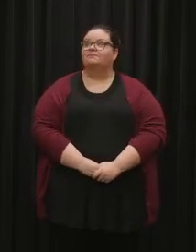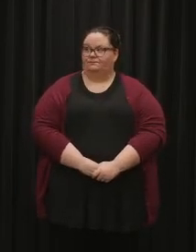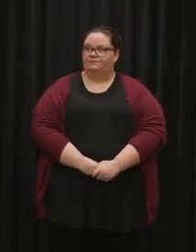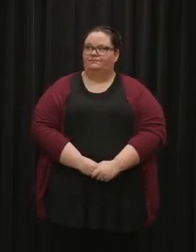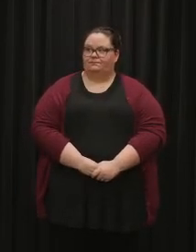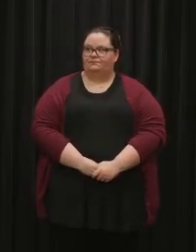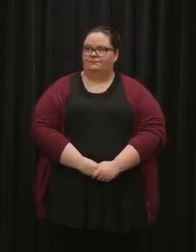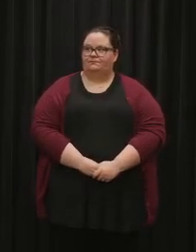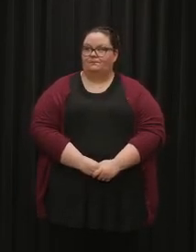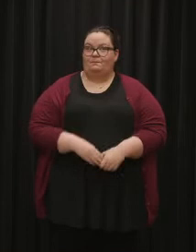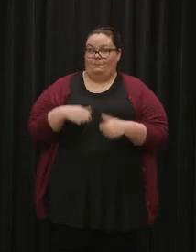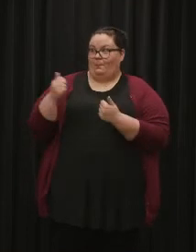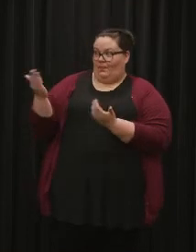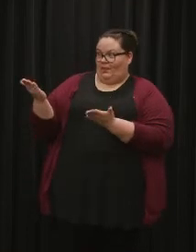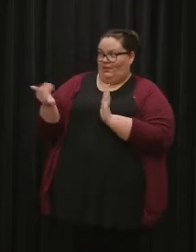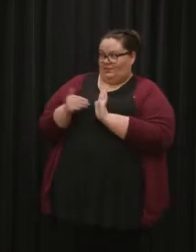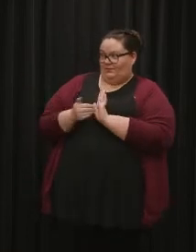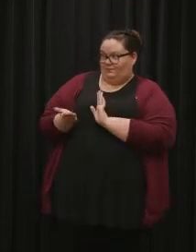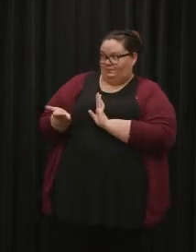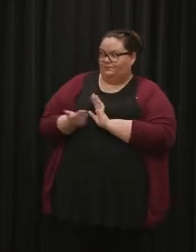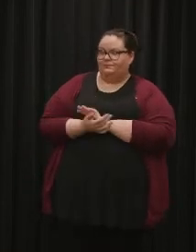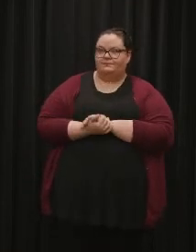Yes, also for Dr. Russell.